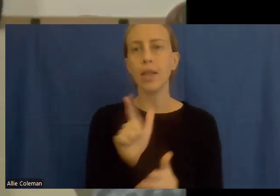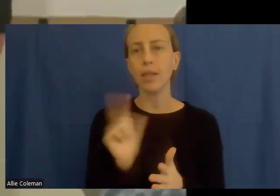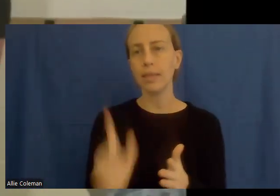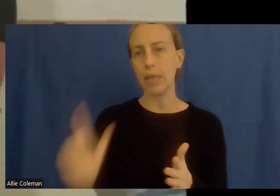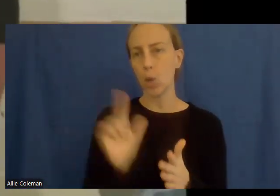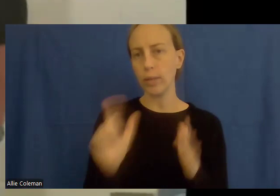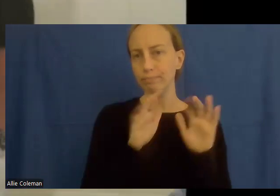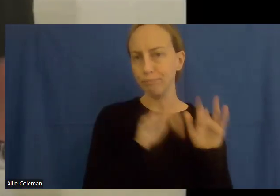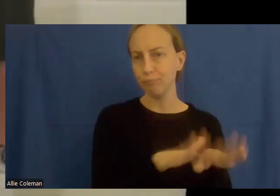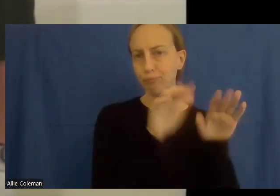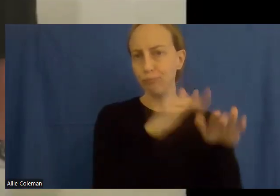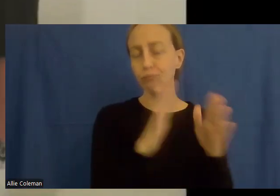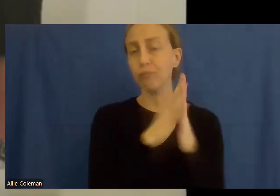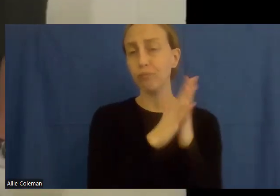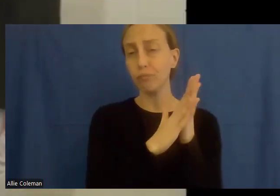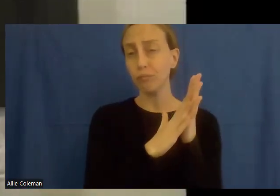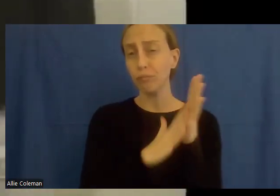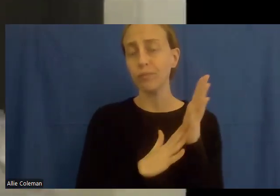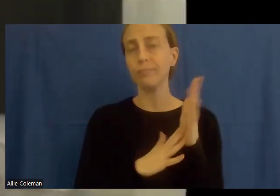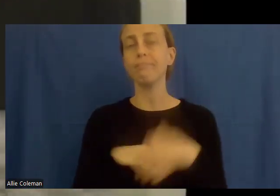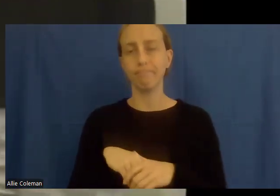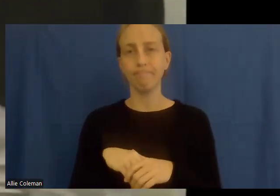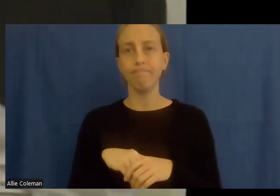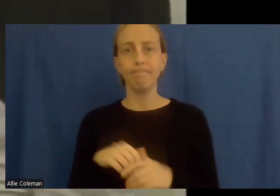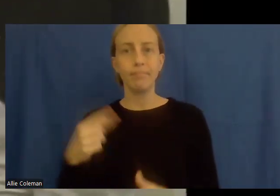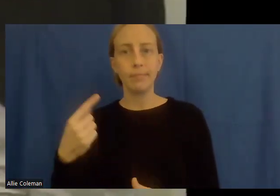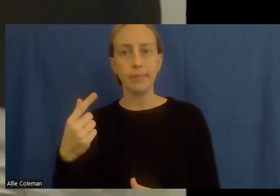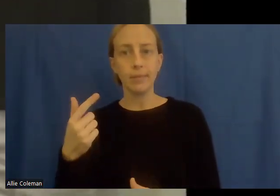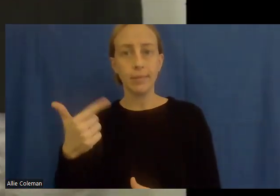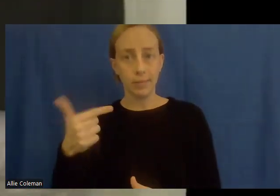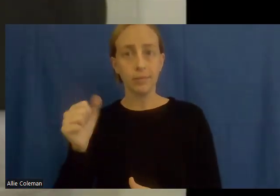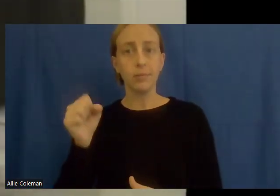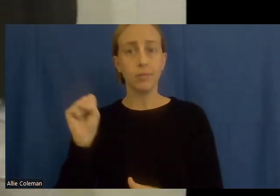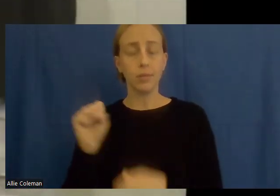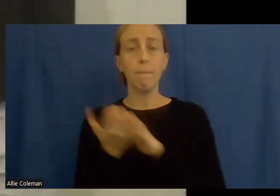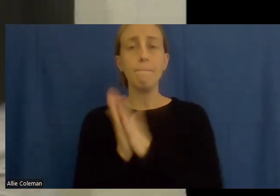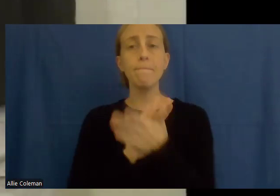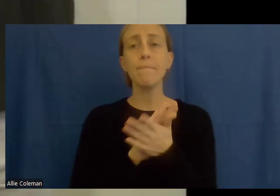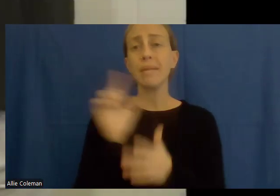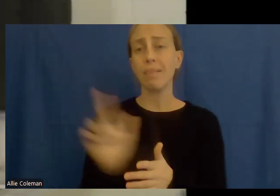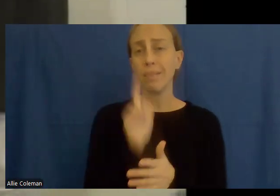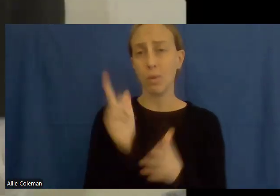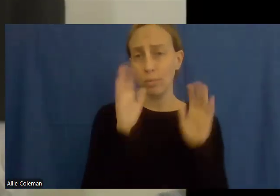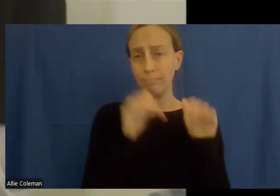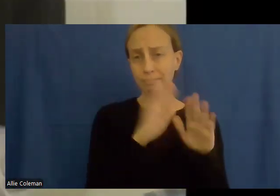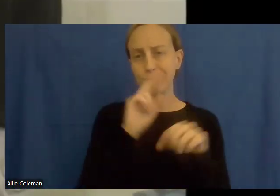Condensation, process in which gaseous water, which happens to be water vapor, is changed into a liquid form, which would be regular